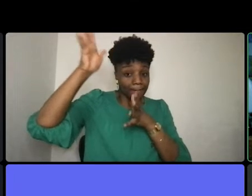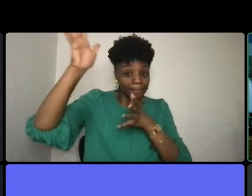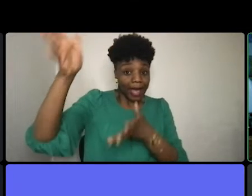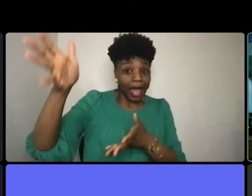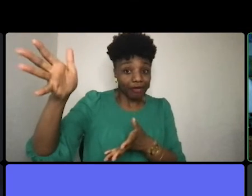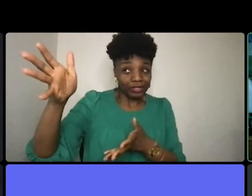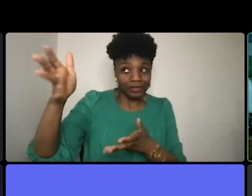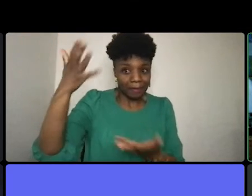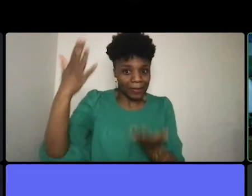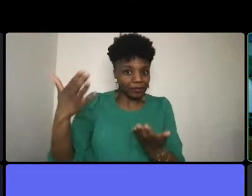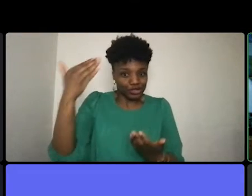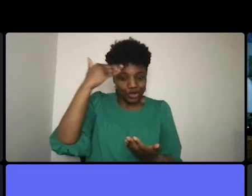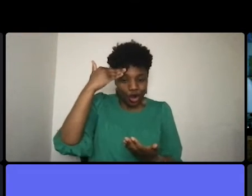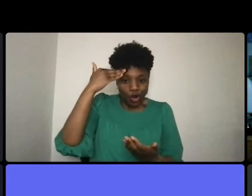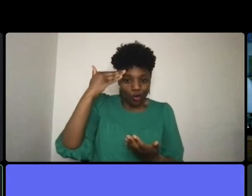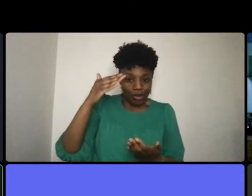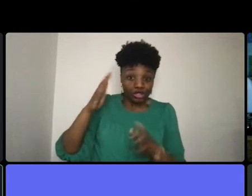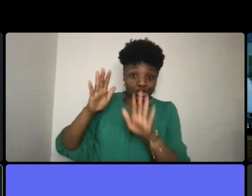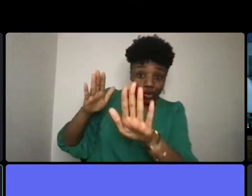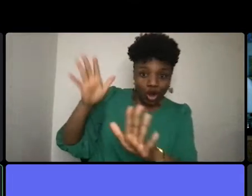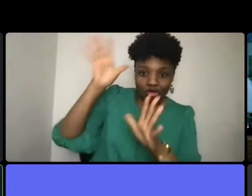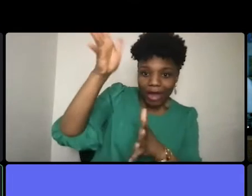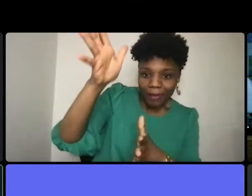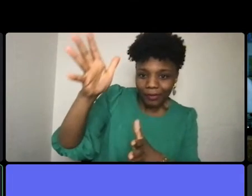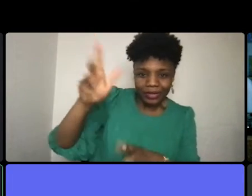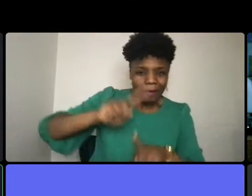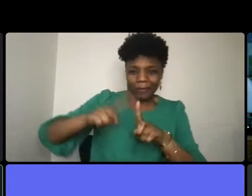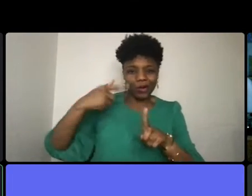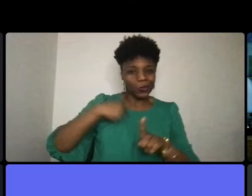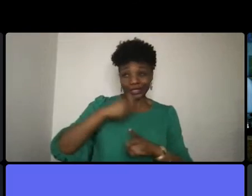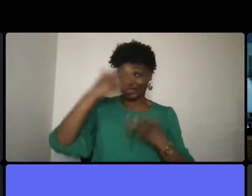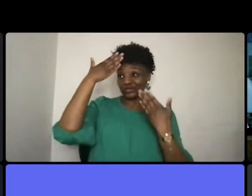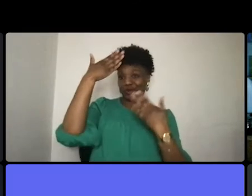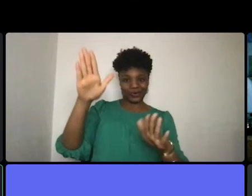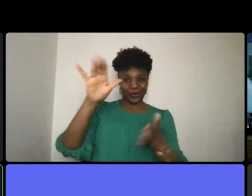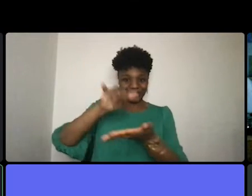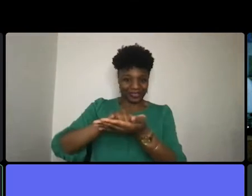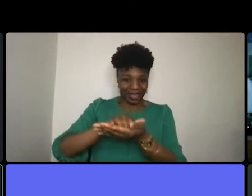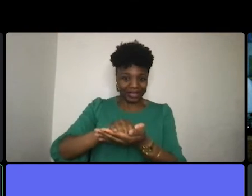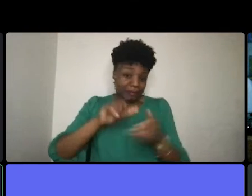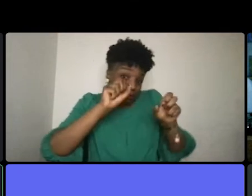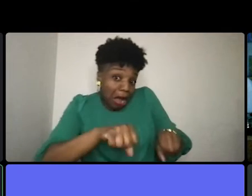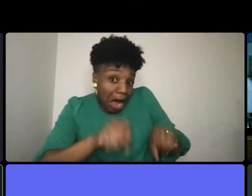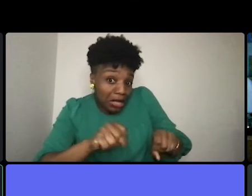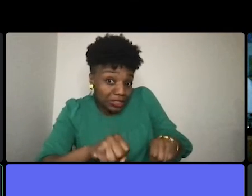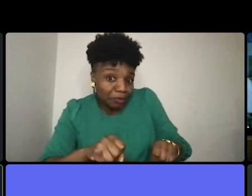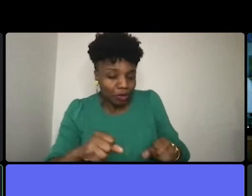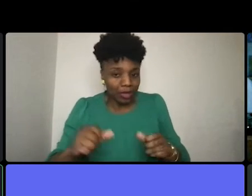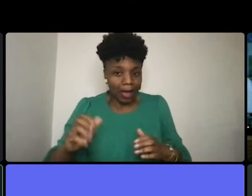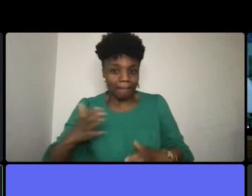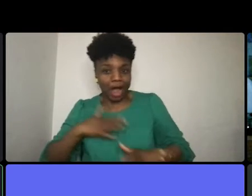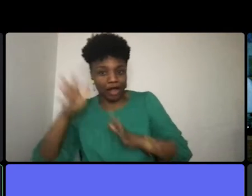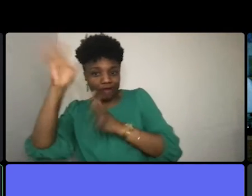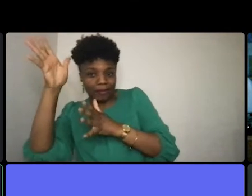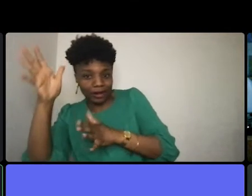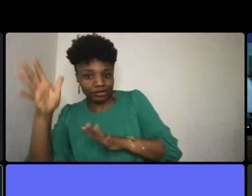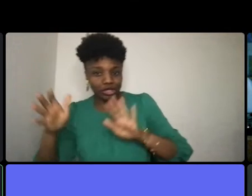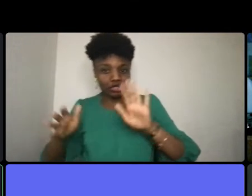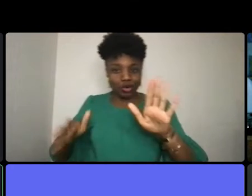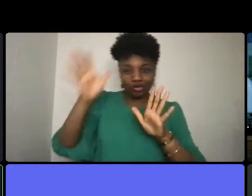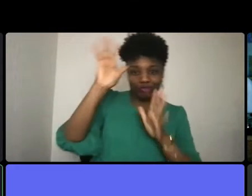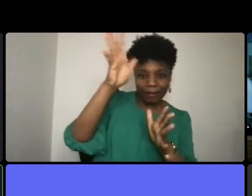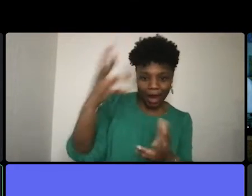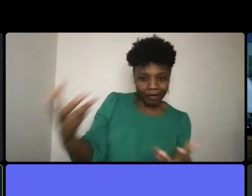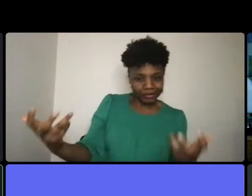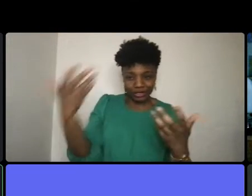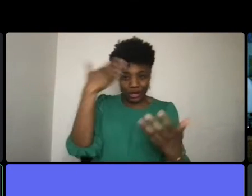my grandparents, but we don't even know that. It's possible, right? And so if you see a white interpreter up